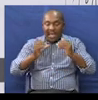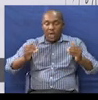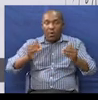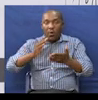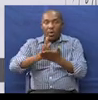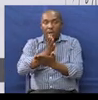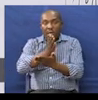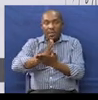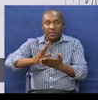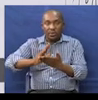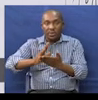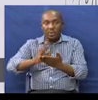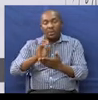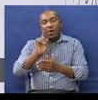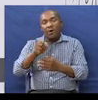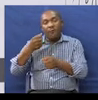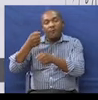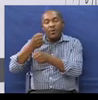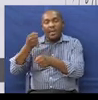of wealth